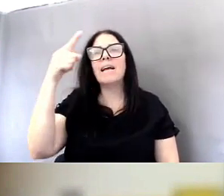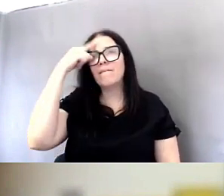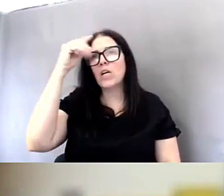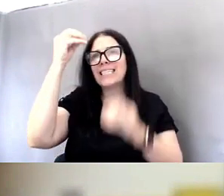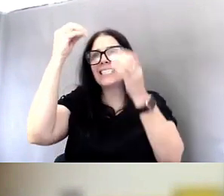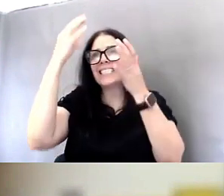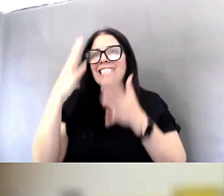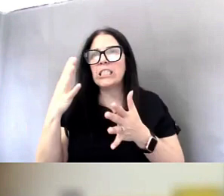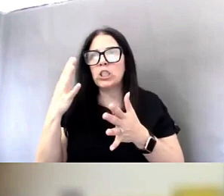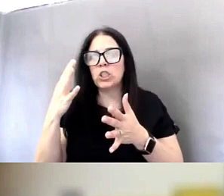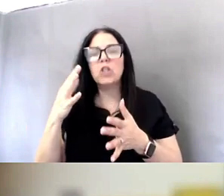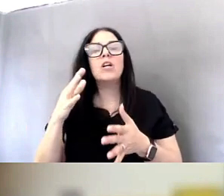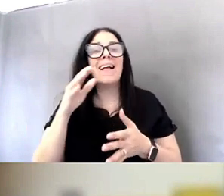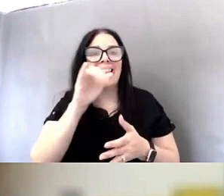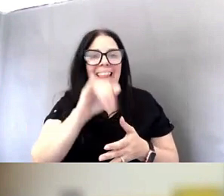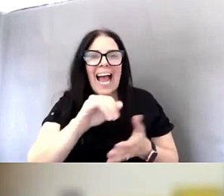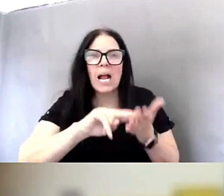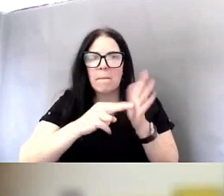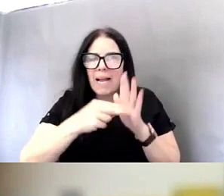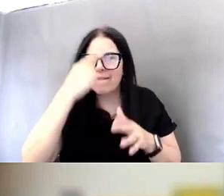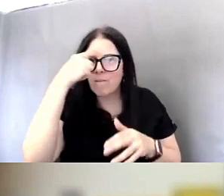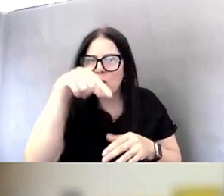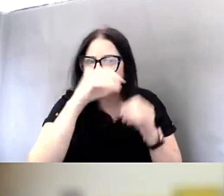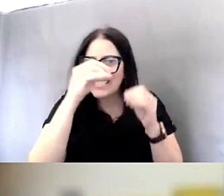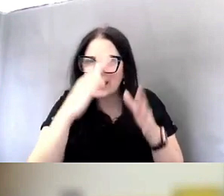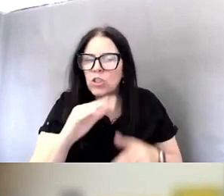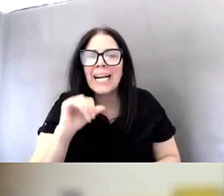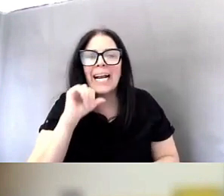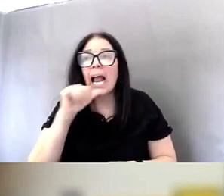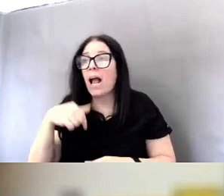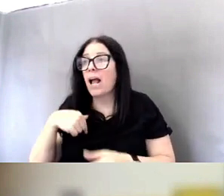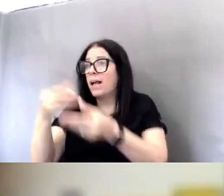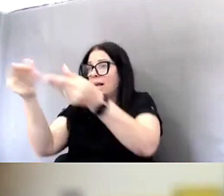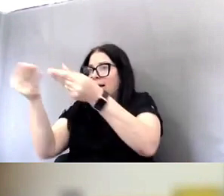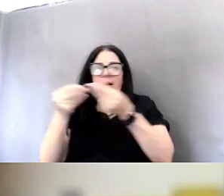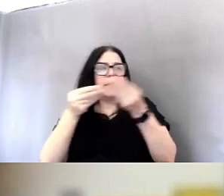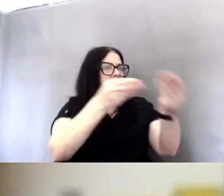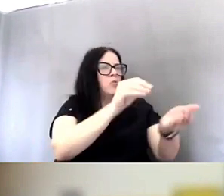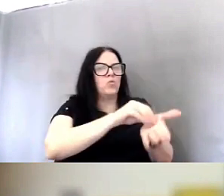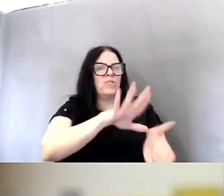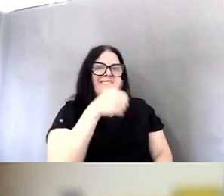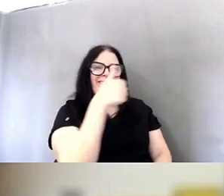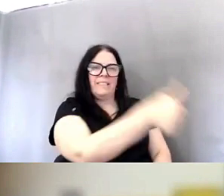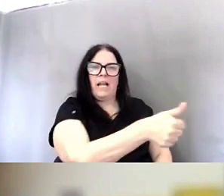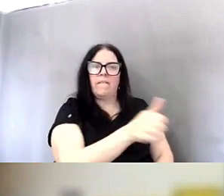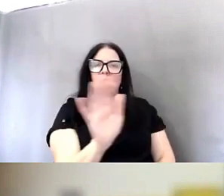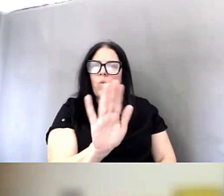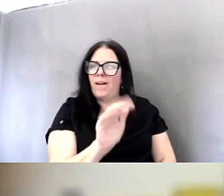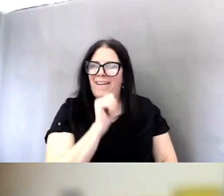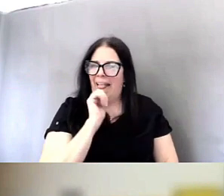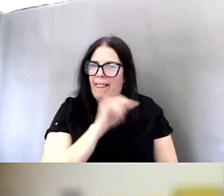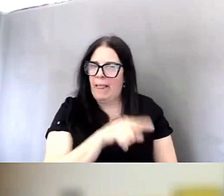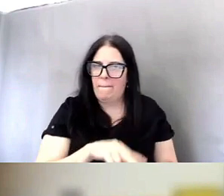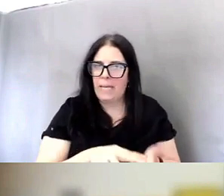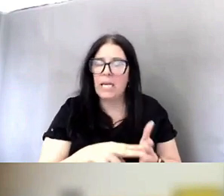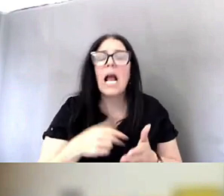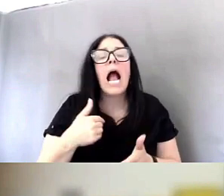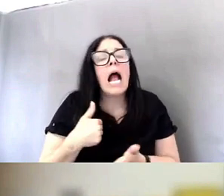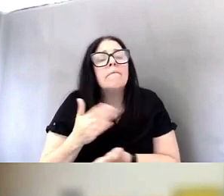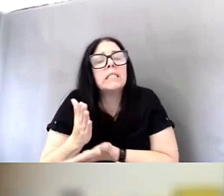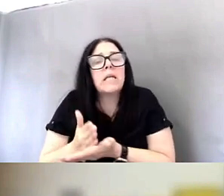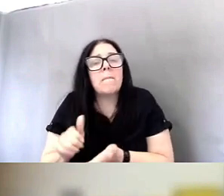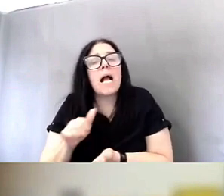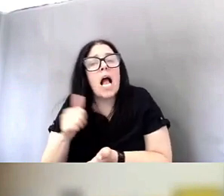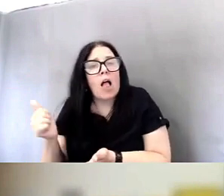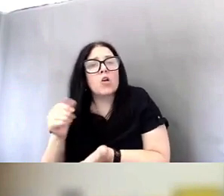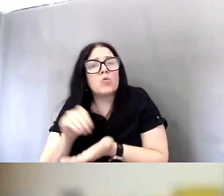the do-it-yourself materials for learners. We do have some of those, but as much as possible, we